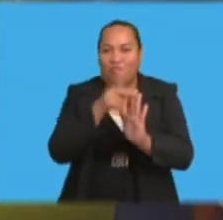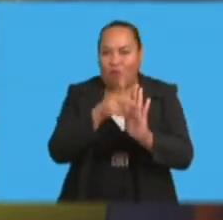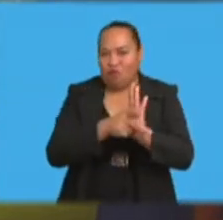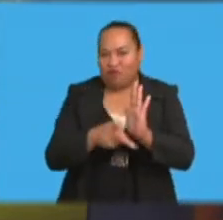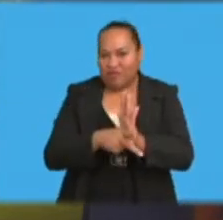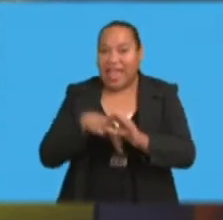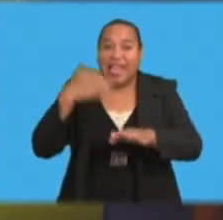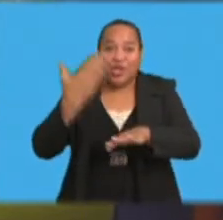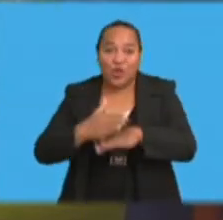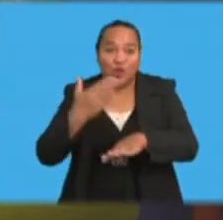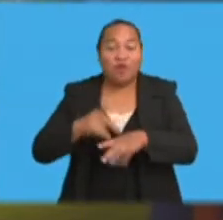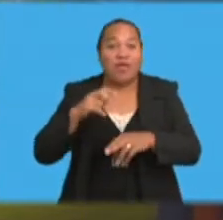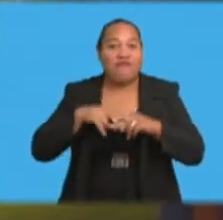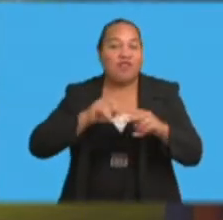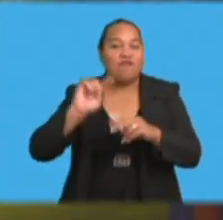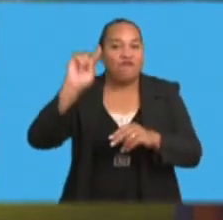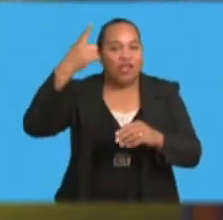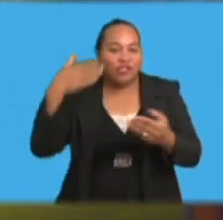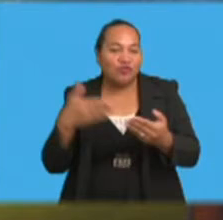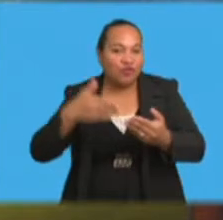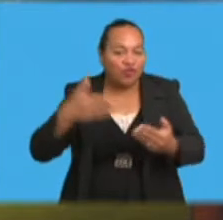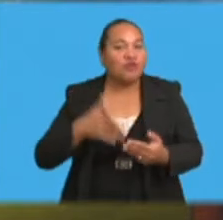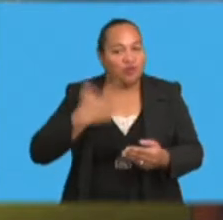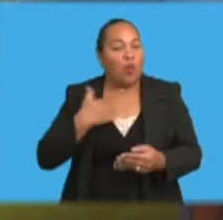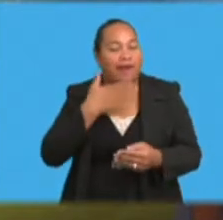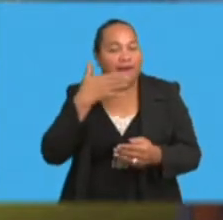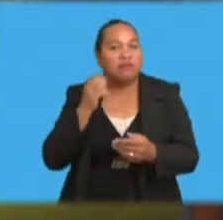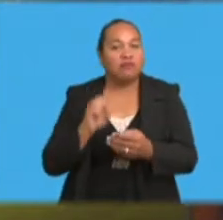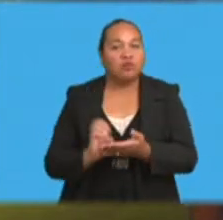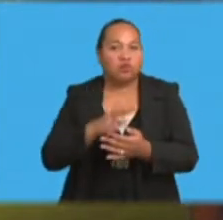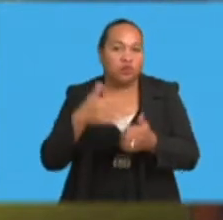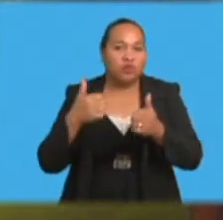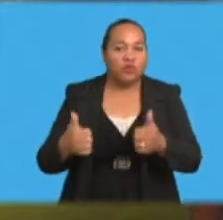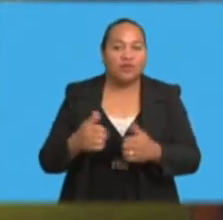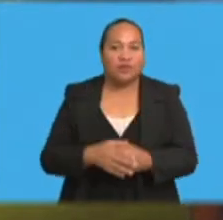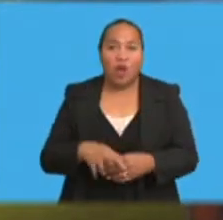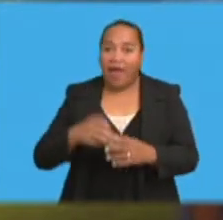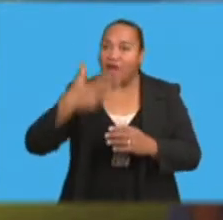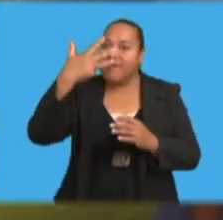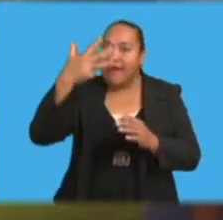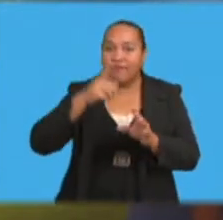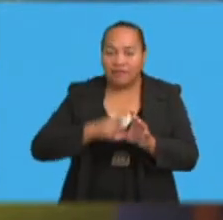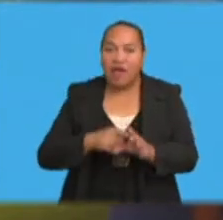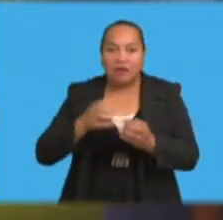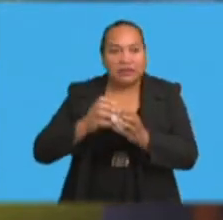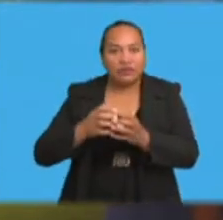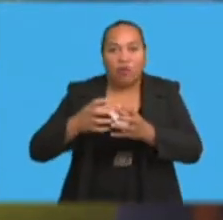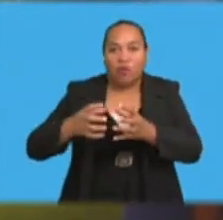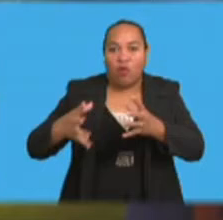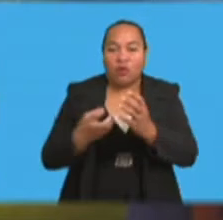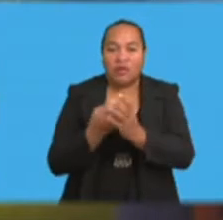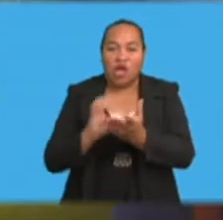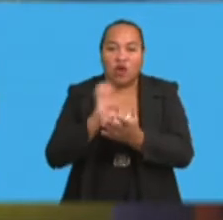introduced by the Bainimarama and the Fiji First governments. Madam Speaker, we are on track for the 9th consecutive year of economic growth, unprecedented